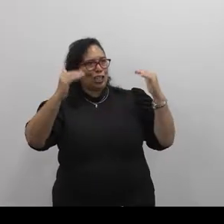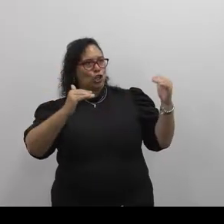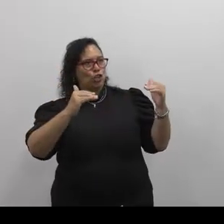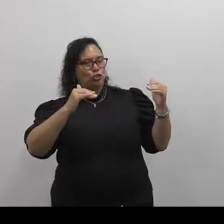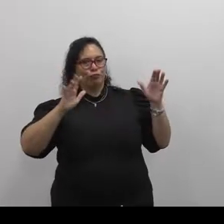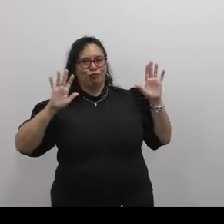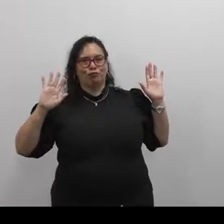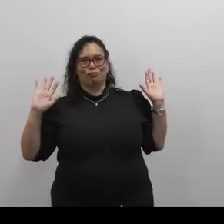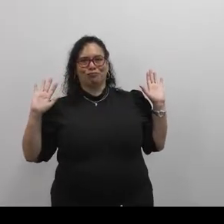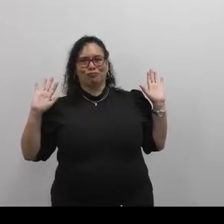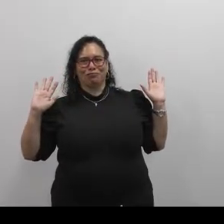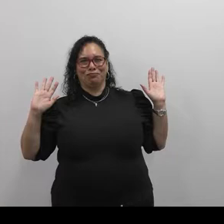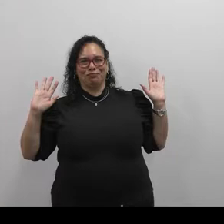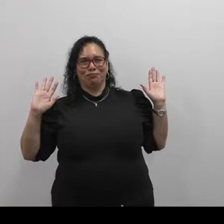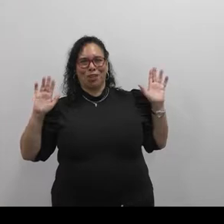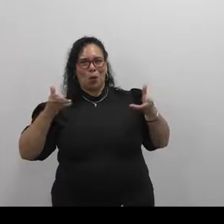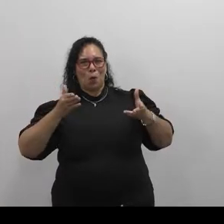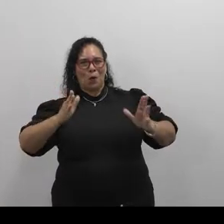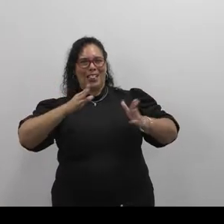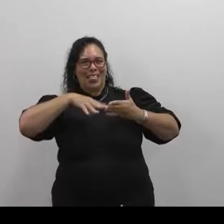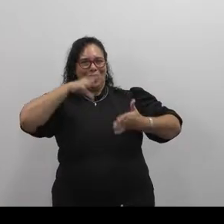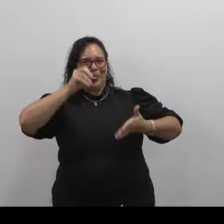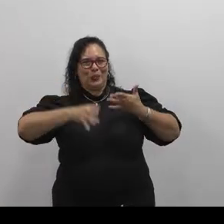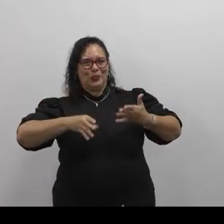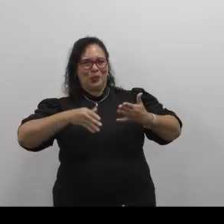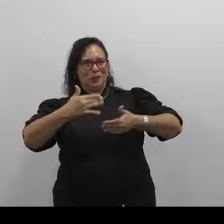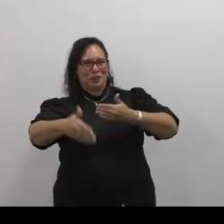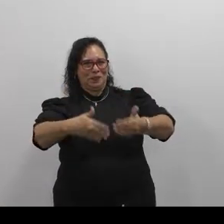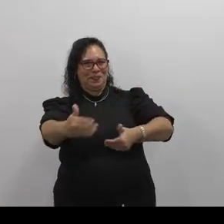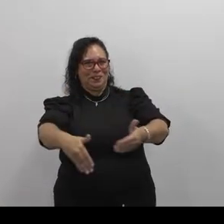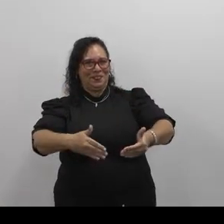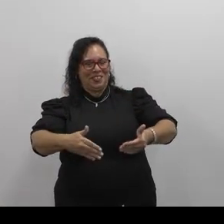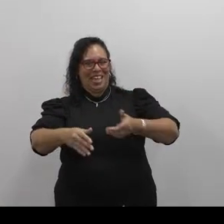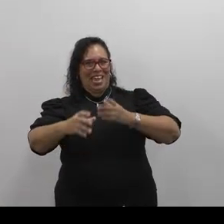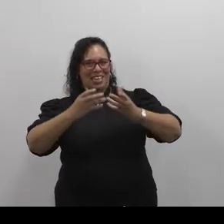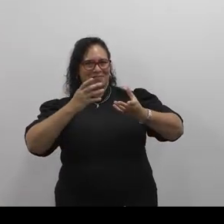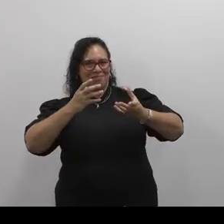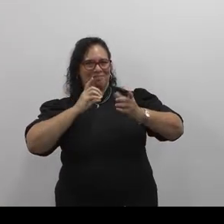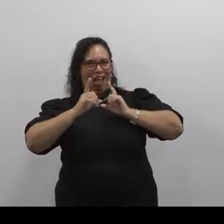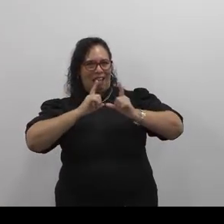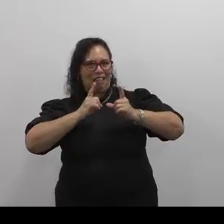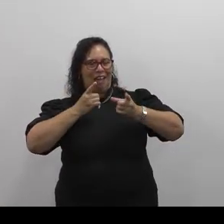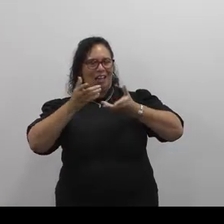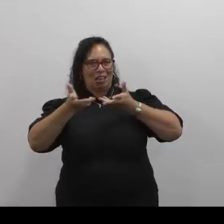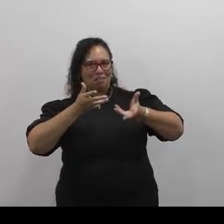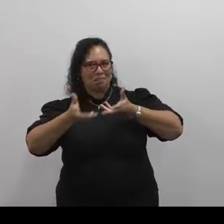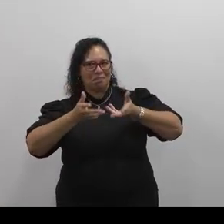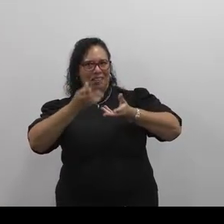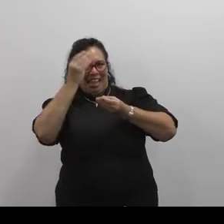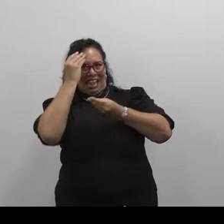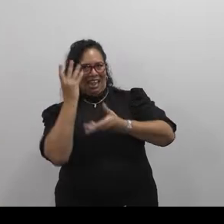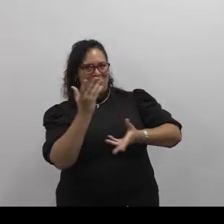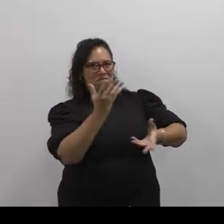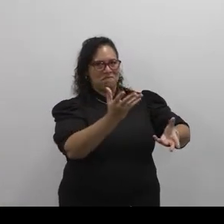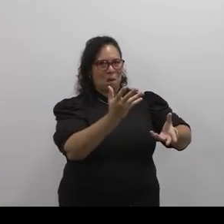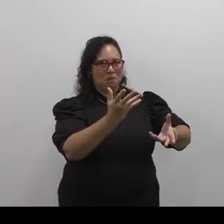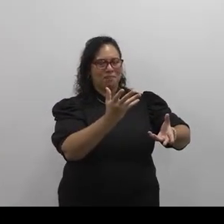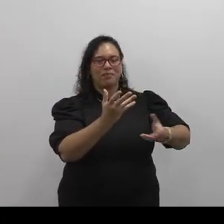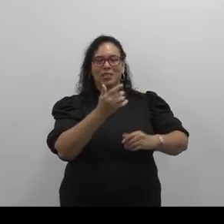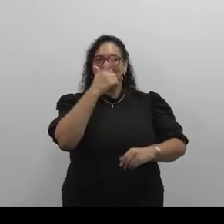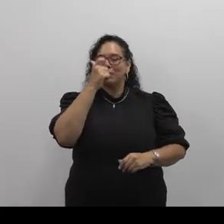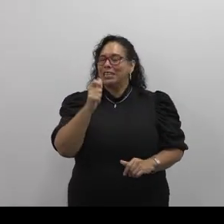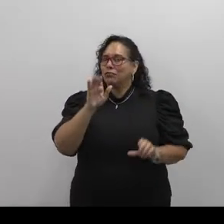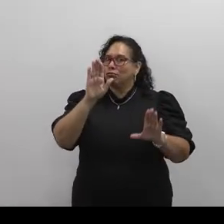off, right? We let them stay at the forefront, we let them continue to dialogue and engage with us and inform this master plan because it was